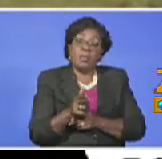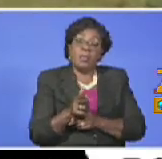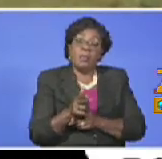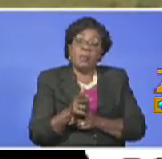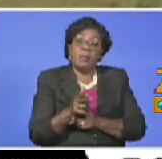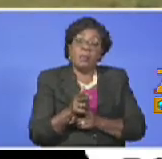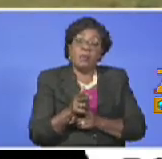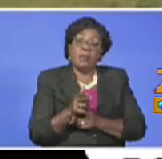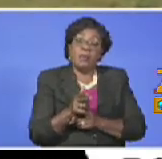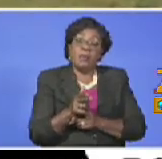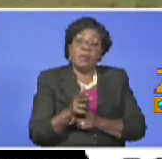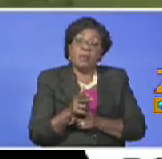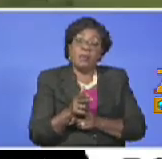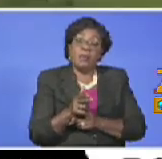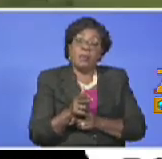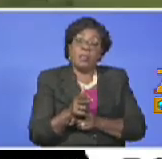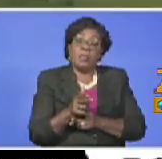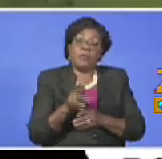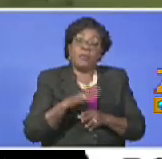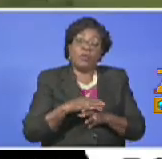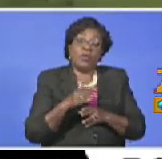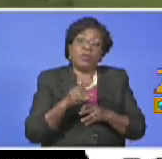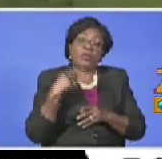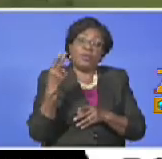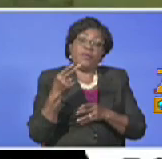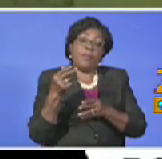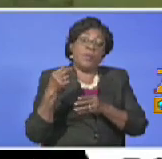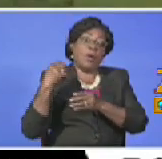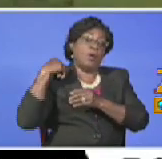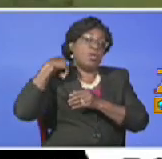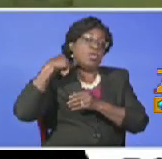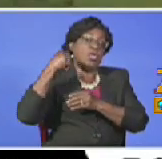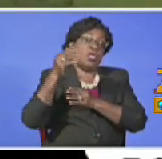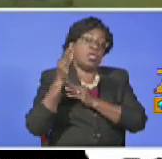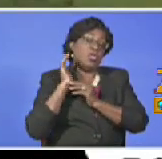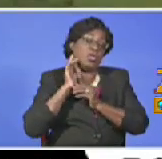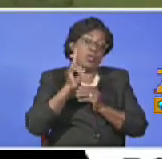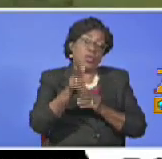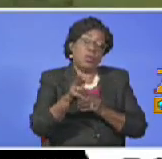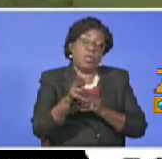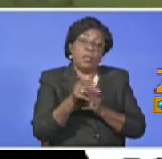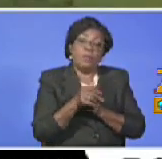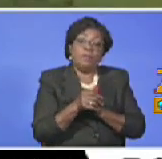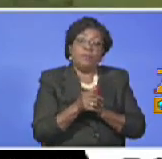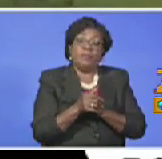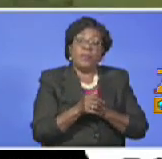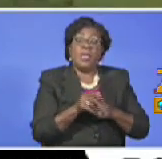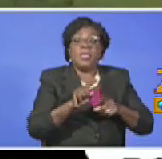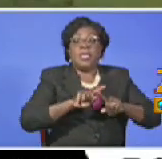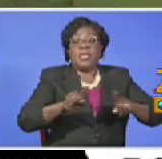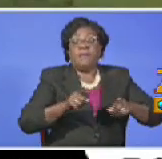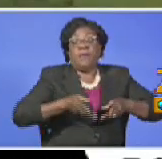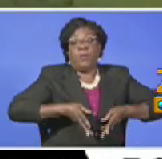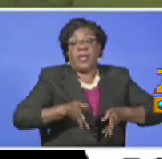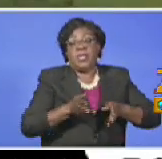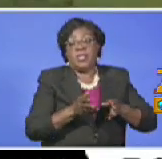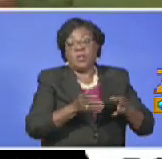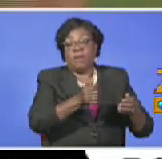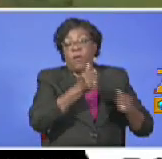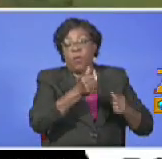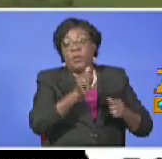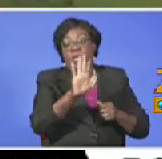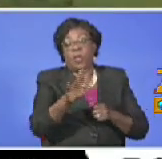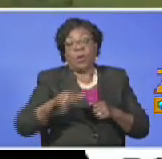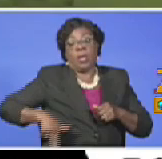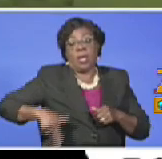the weapon with the stock is fired from the shoulder. So there are different positions that you would be shooting your weapon from. Different ways of holding the weapon because different weapons